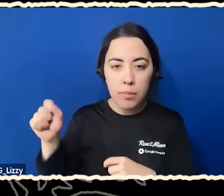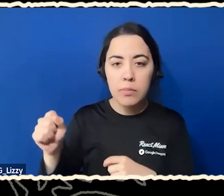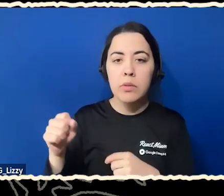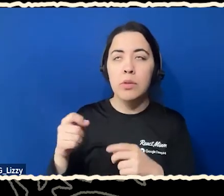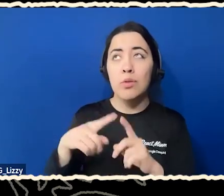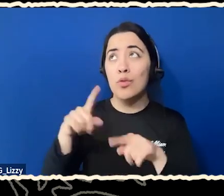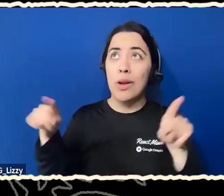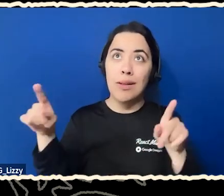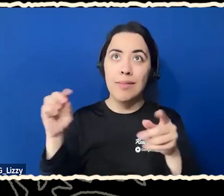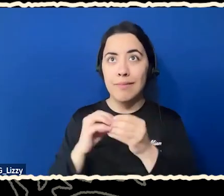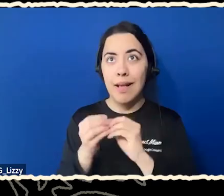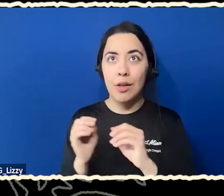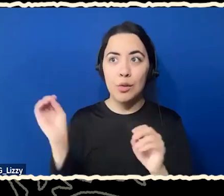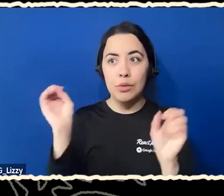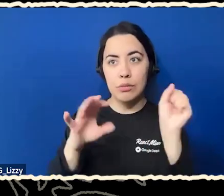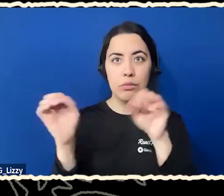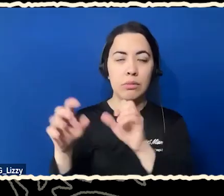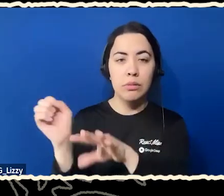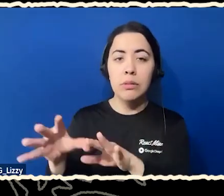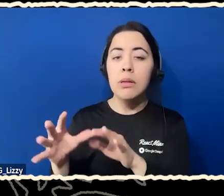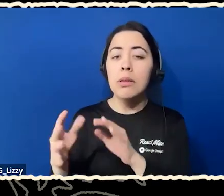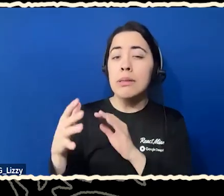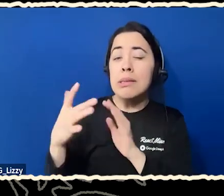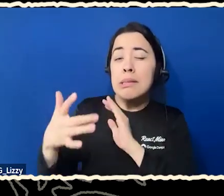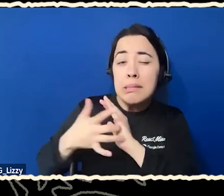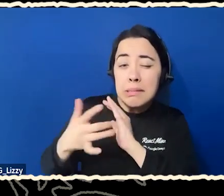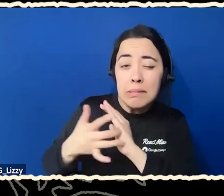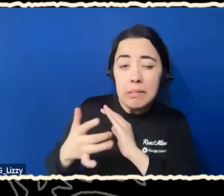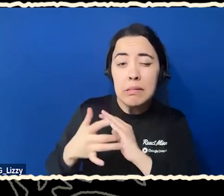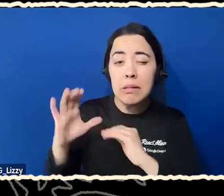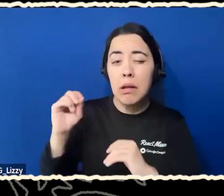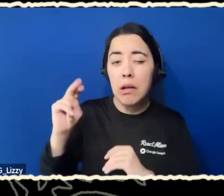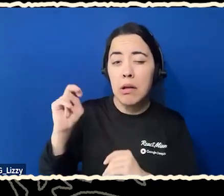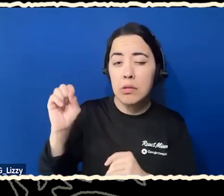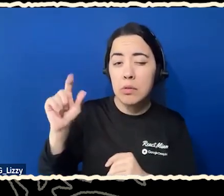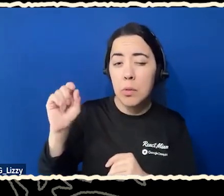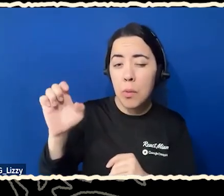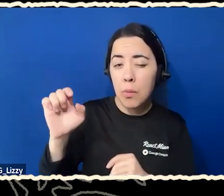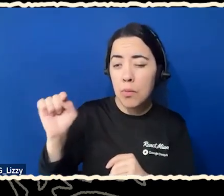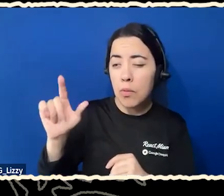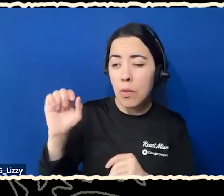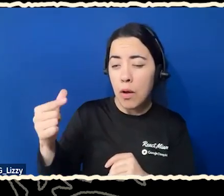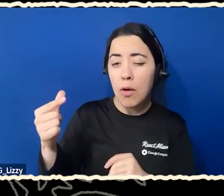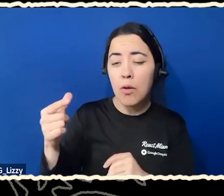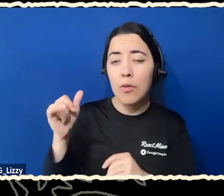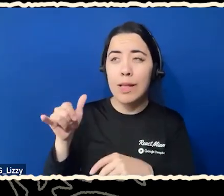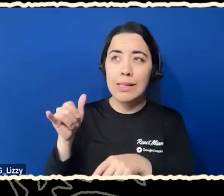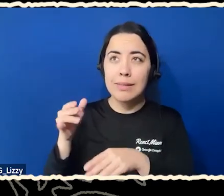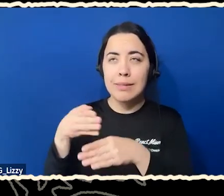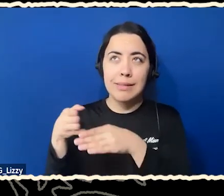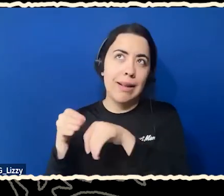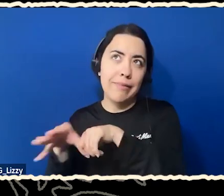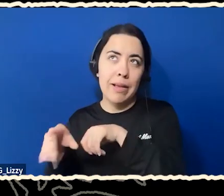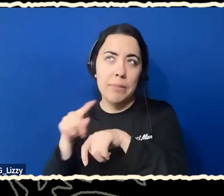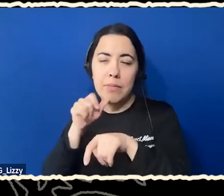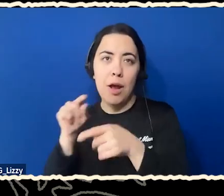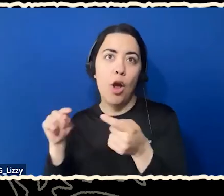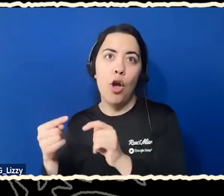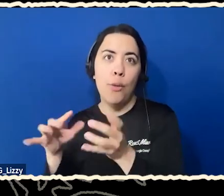rendering. Technically, something like a console log is a side effect, but it's not something that's going to hurt